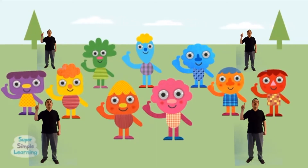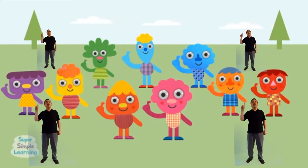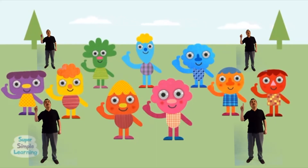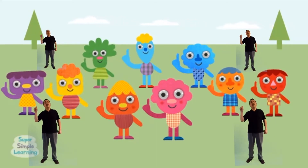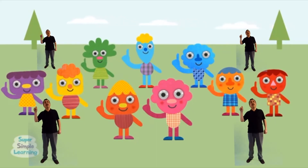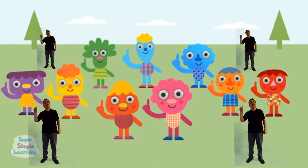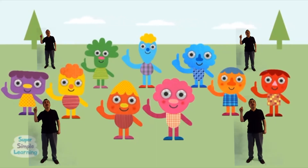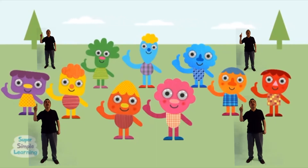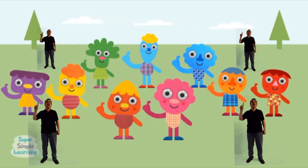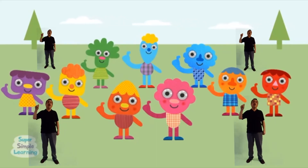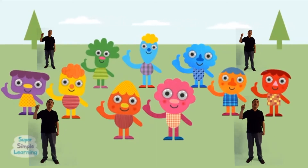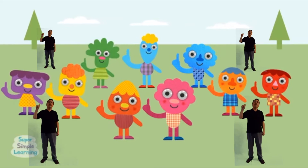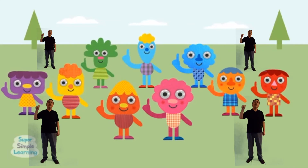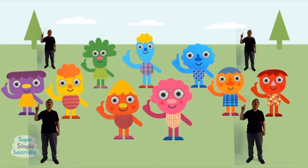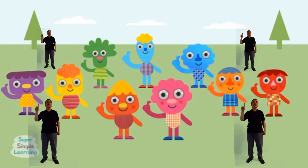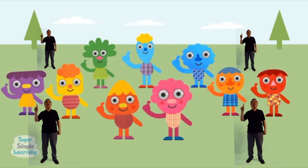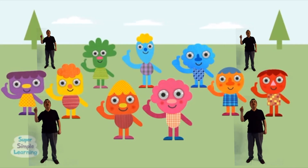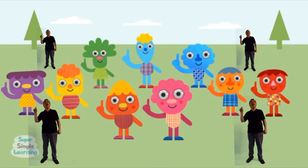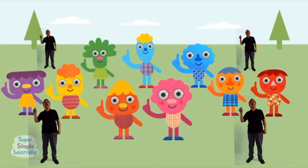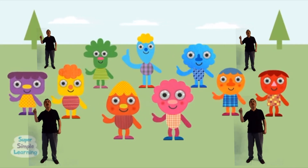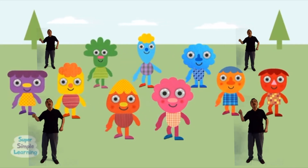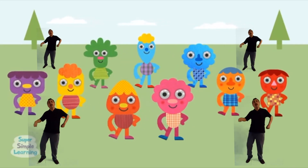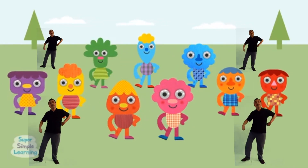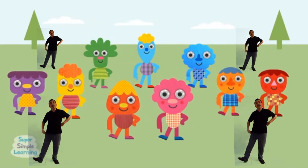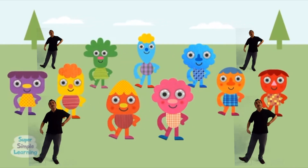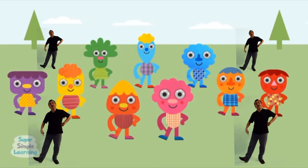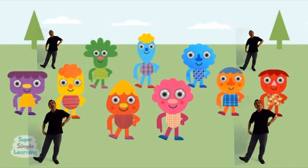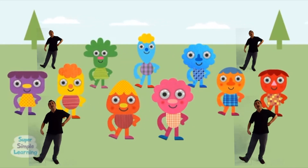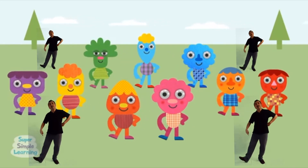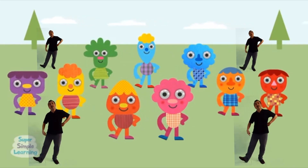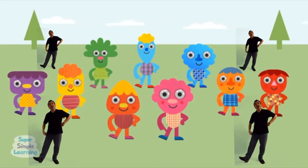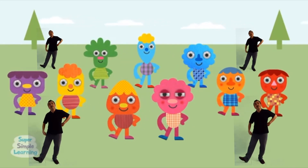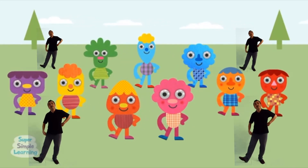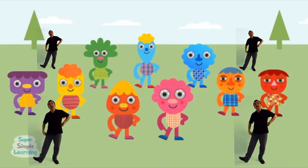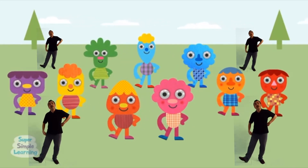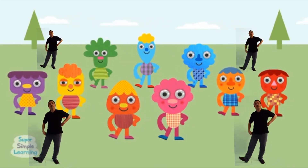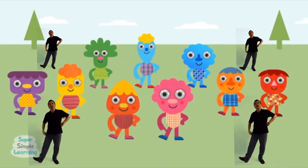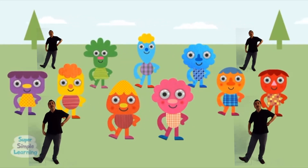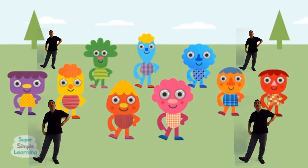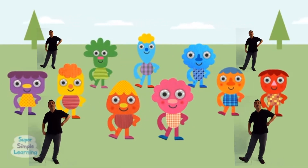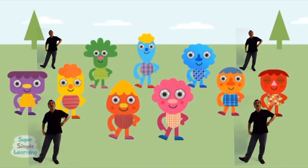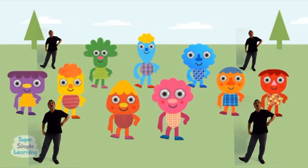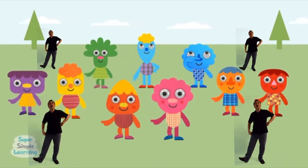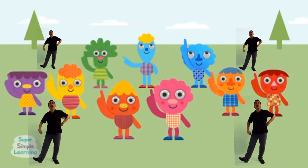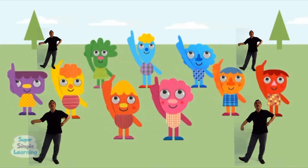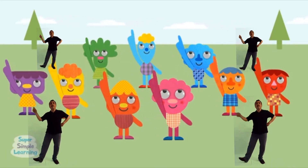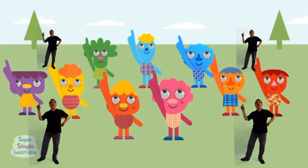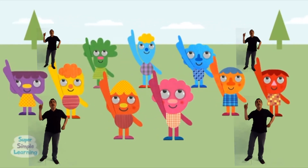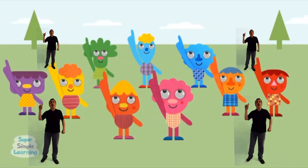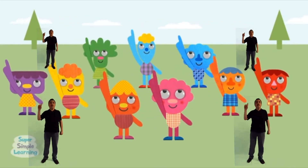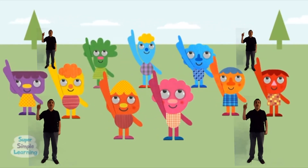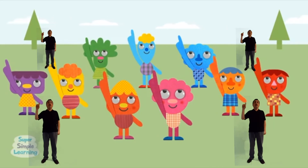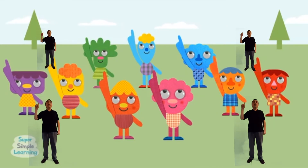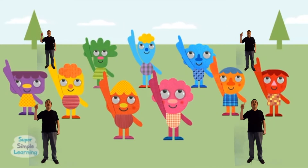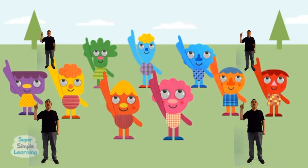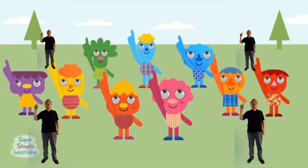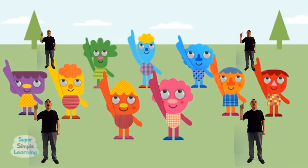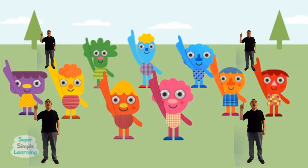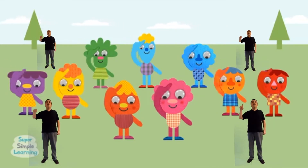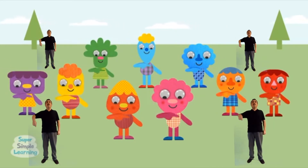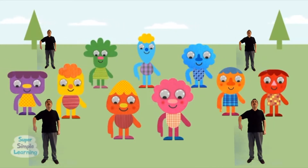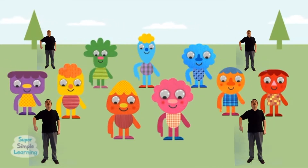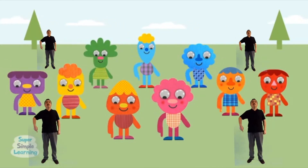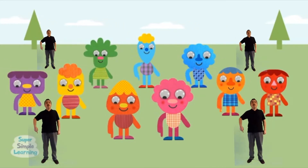One little finger, one little finger, tap, tap, tap. Point your finger up, point your